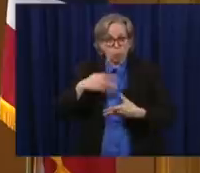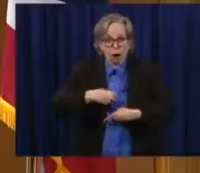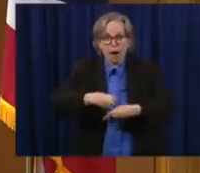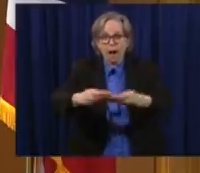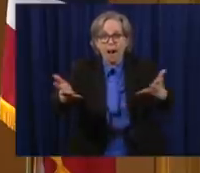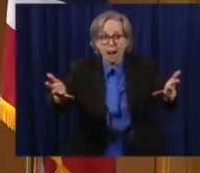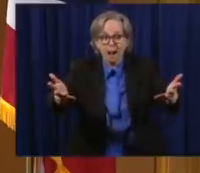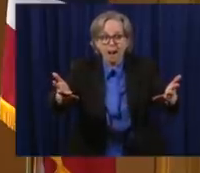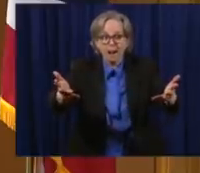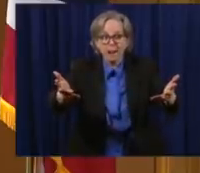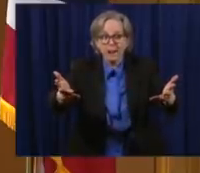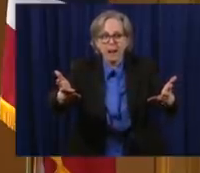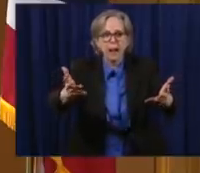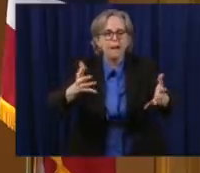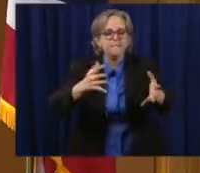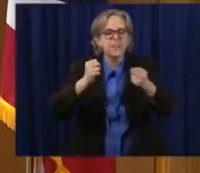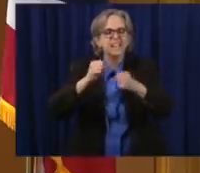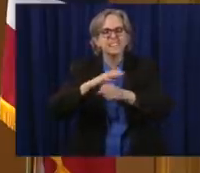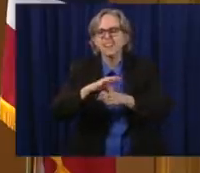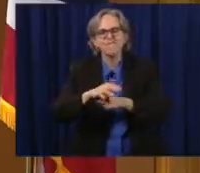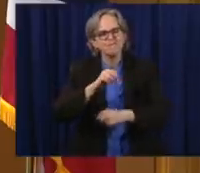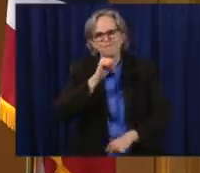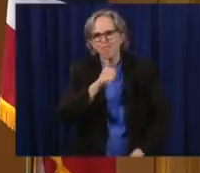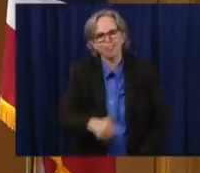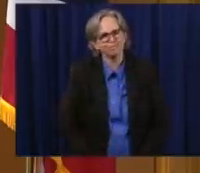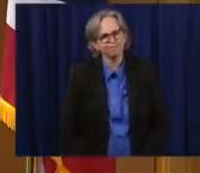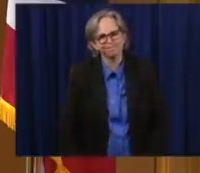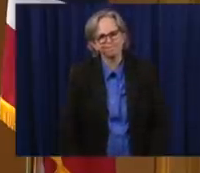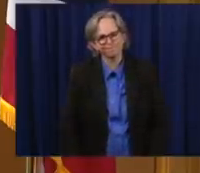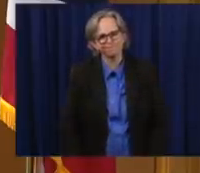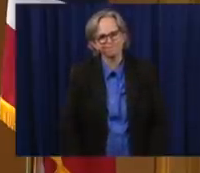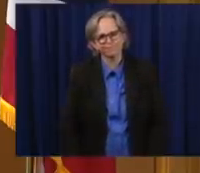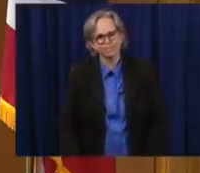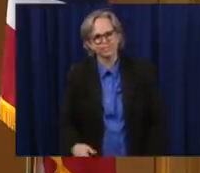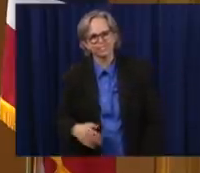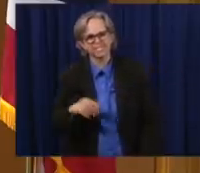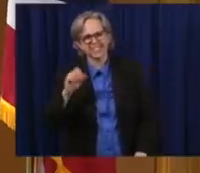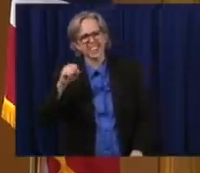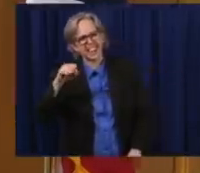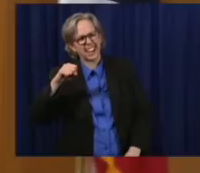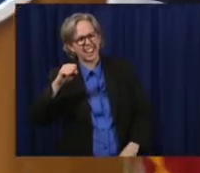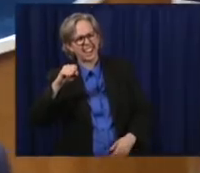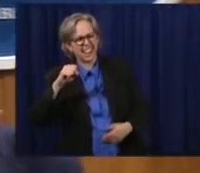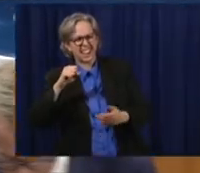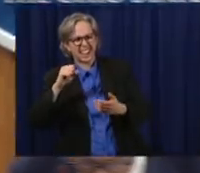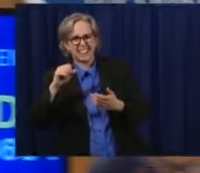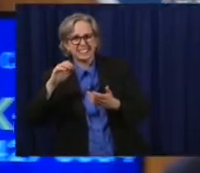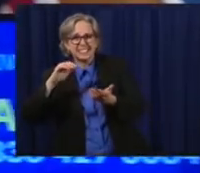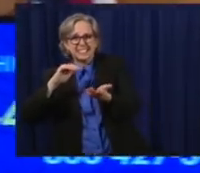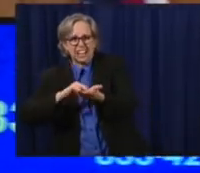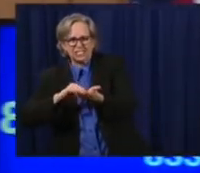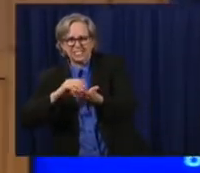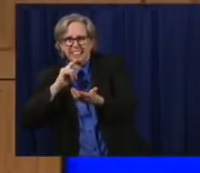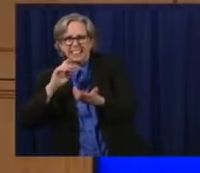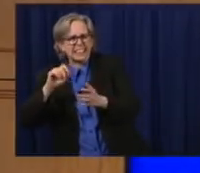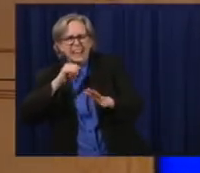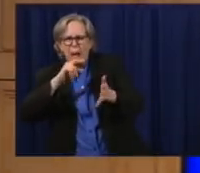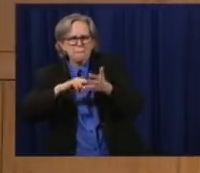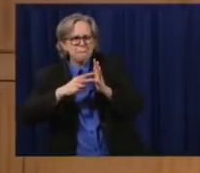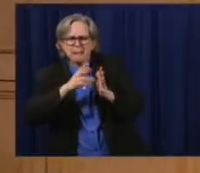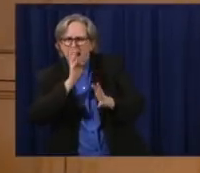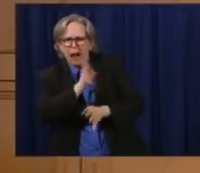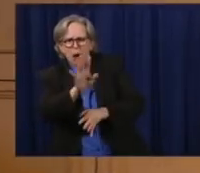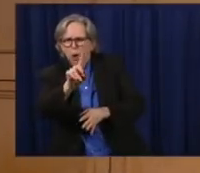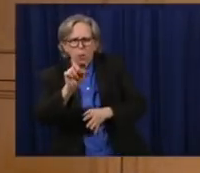as fast as we would like. I don't know, Dr. Acton, you want to? Laura, I'm sorry, I didn't mean to avoid your question. I think I heard